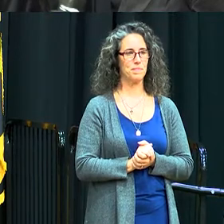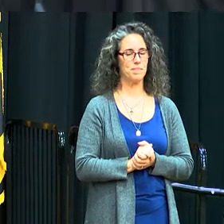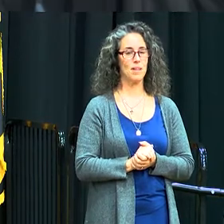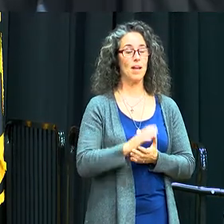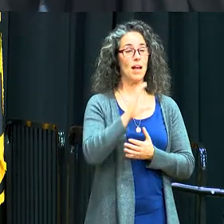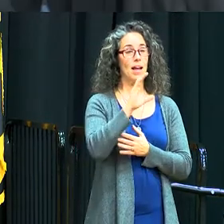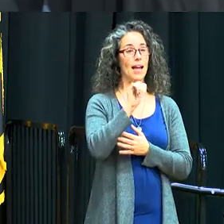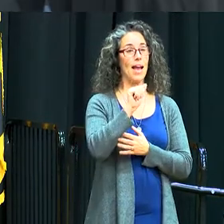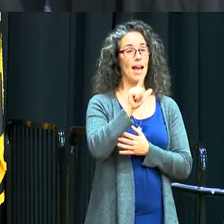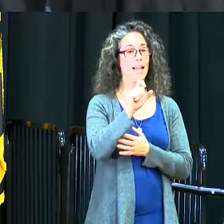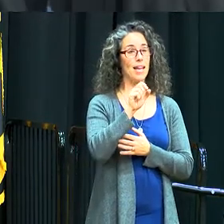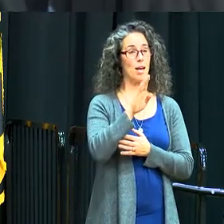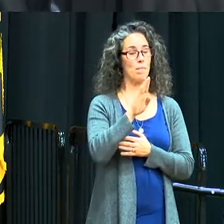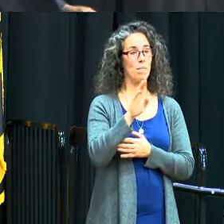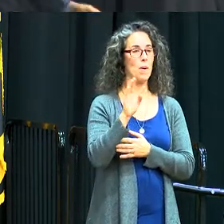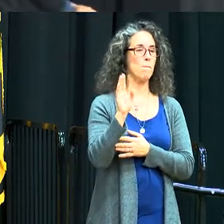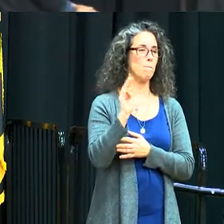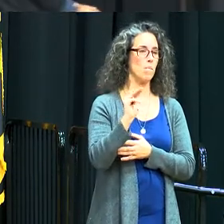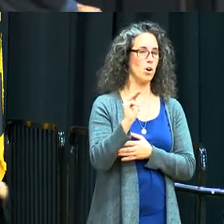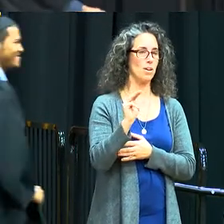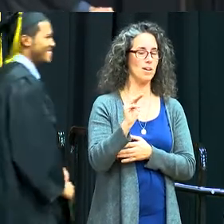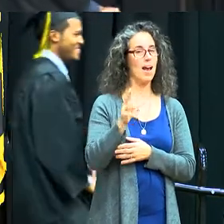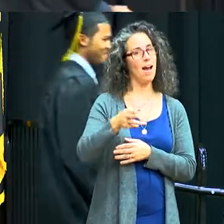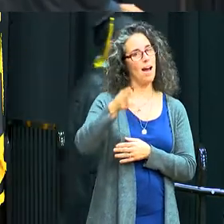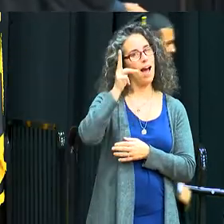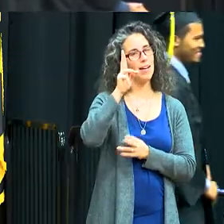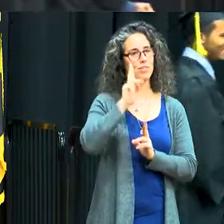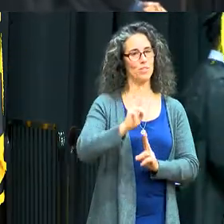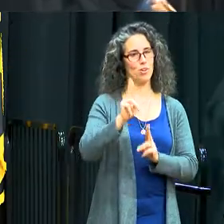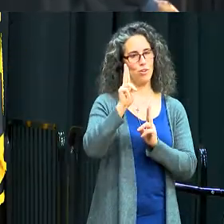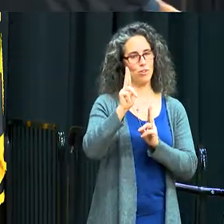Caleb Scott Martin, highest honors.